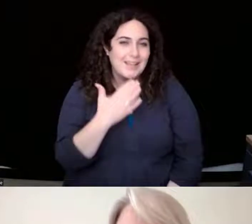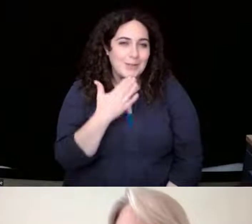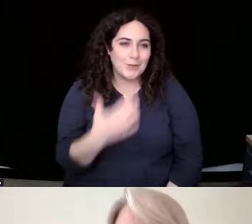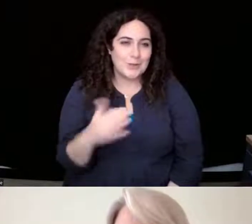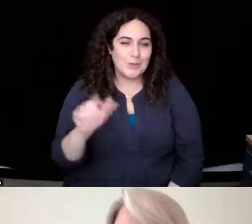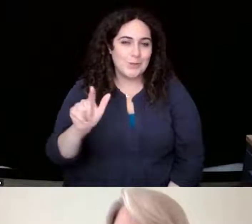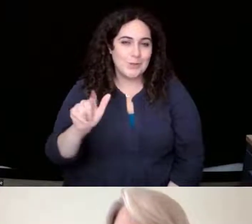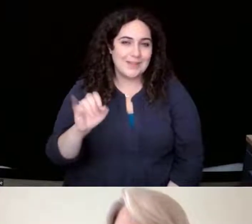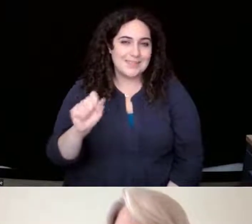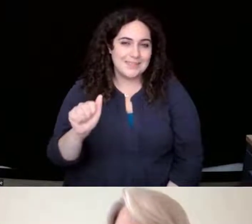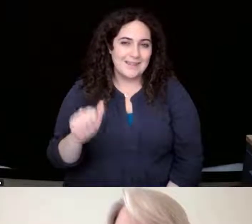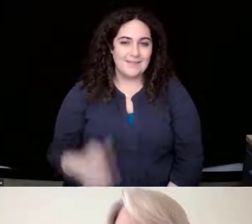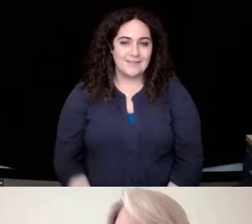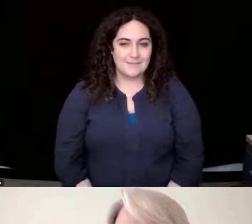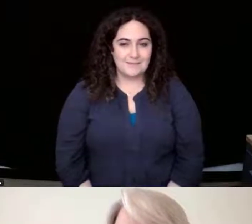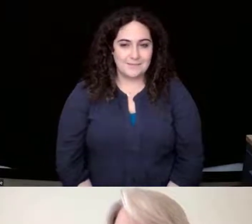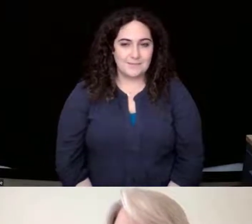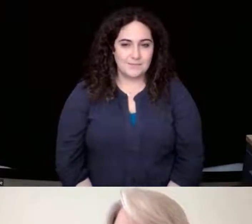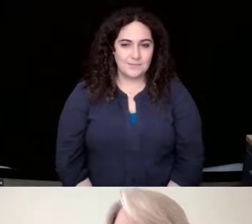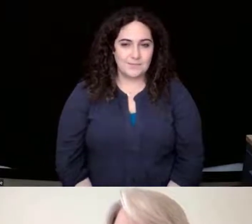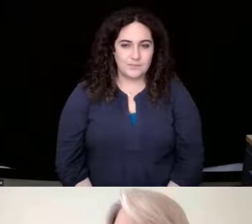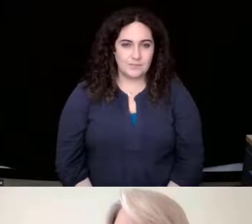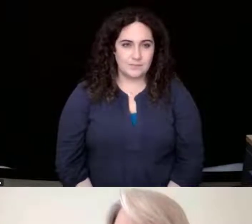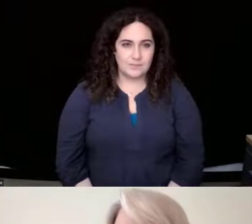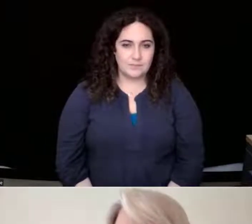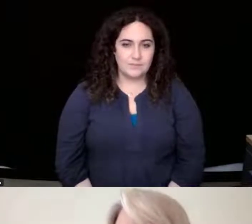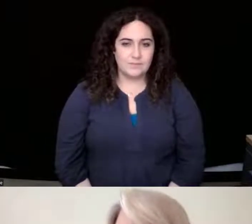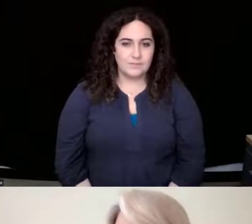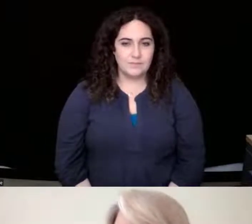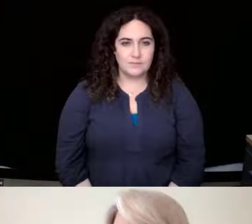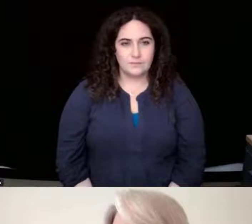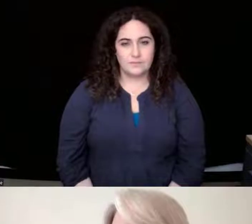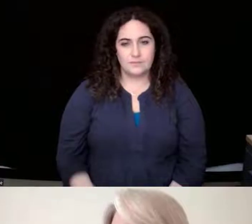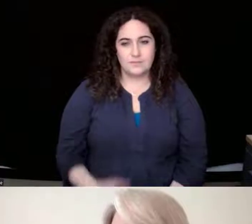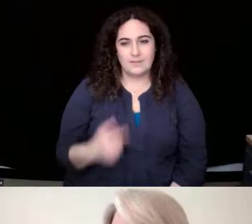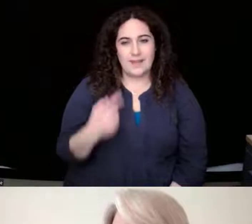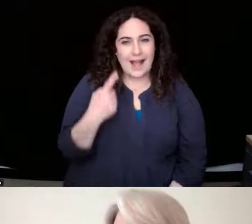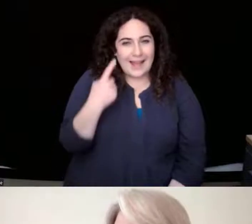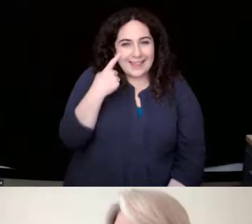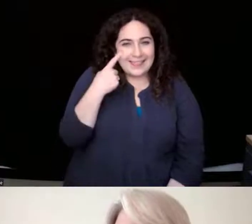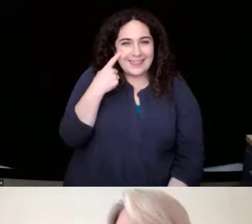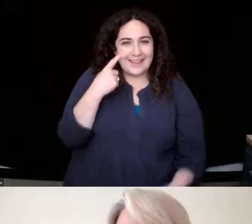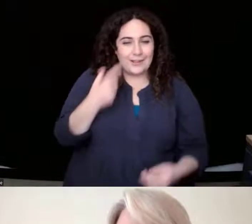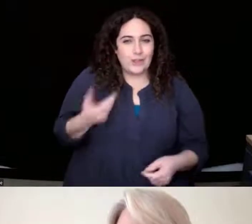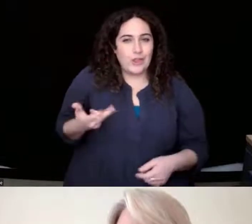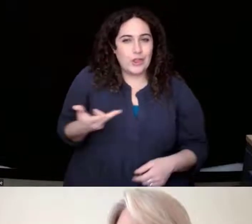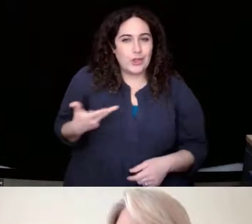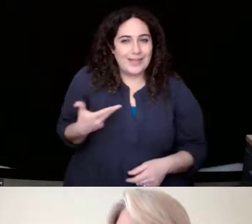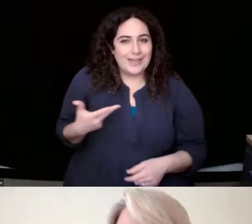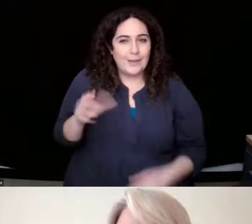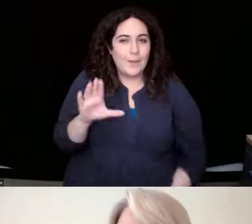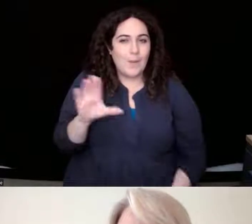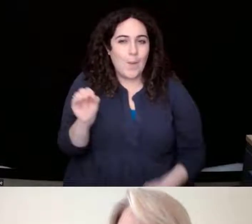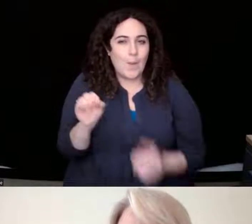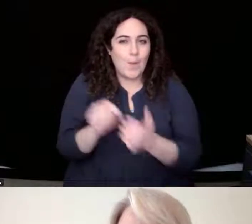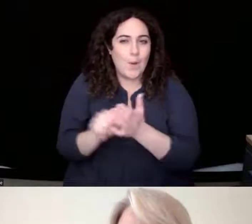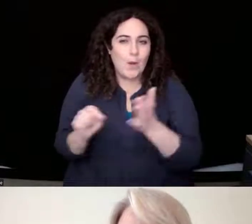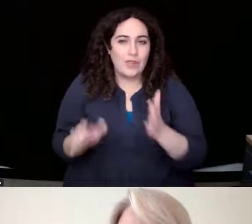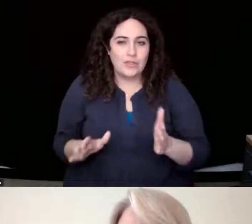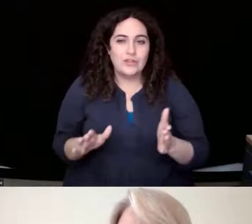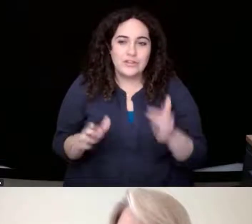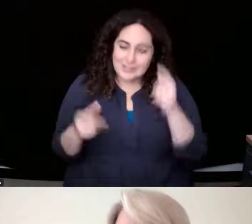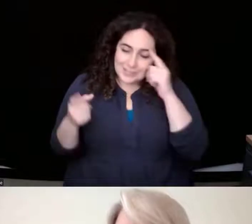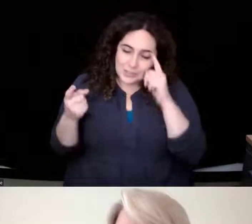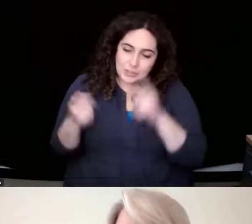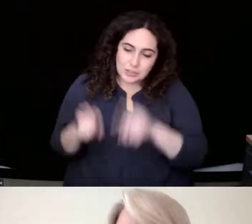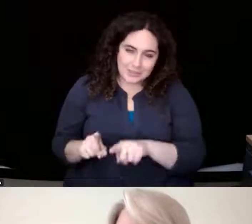I equally, and I think I can speak on behalf of my co-authors as well. I think we're also very much of the mind